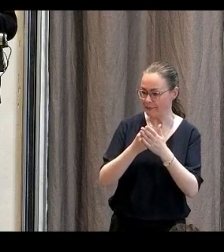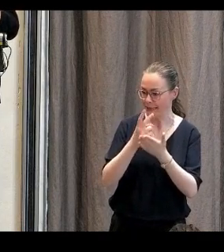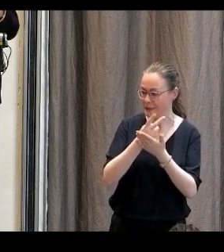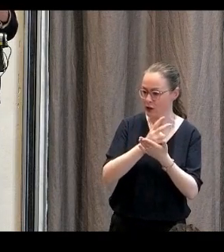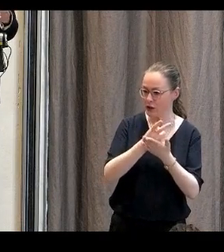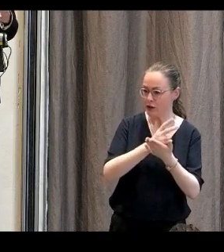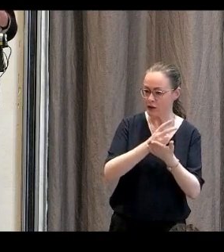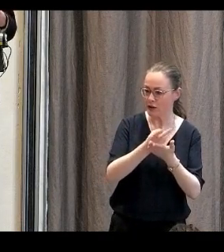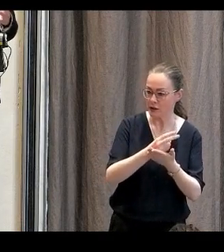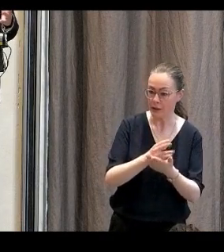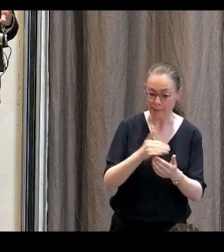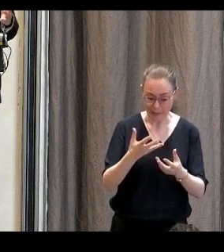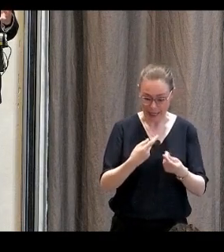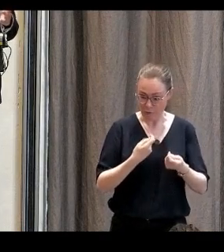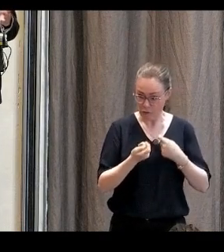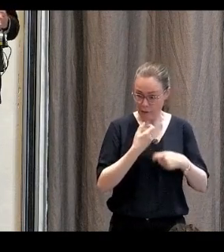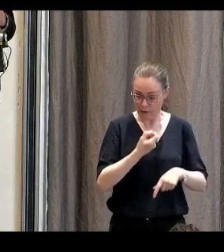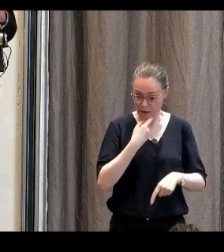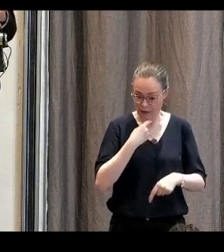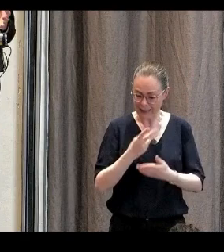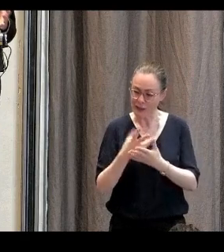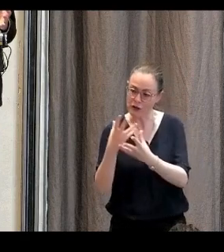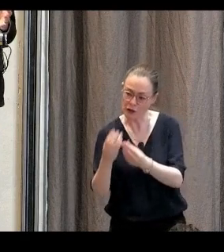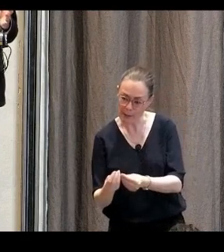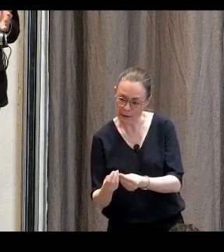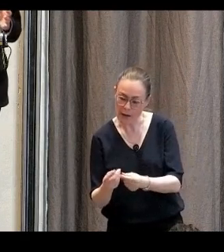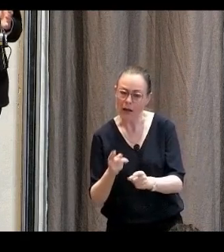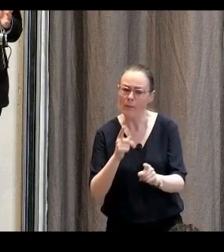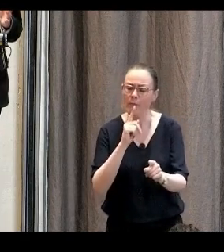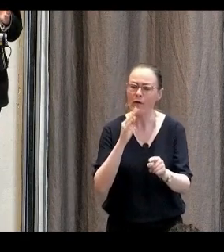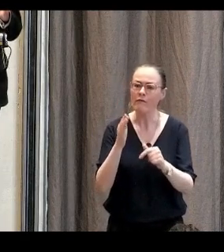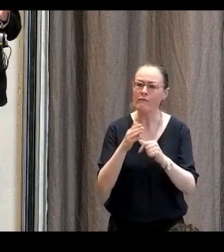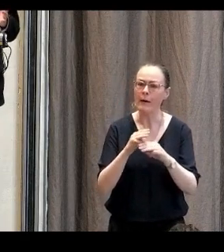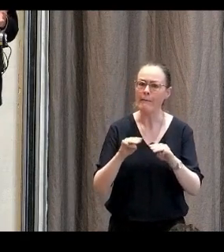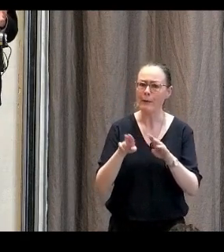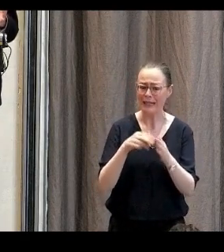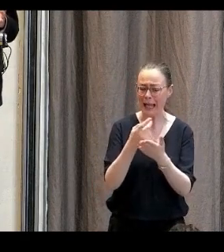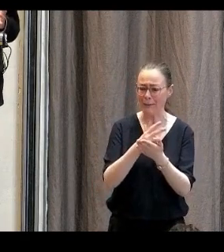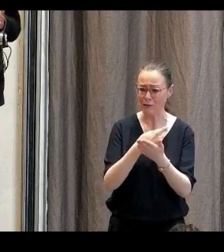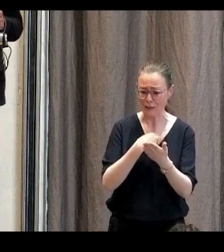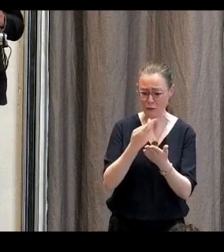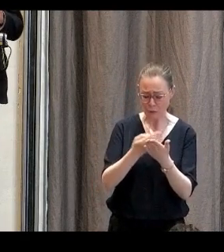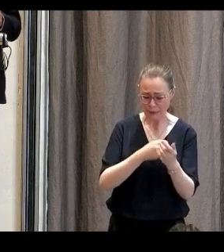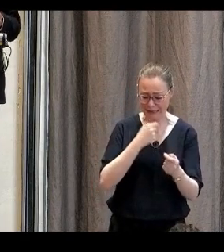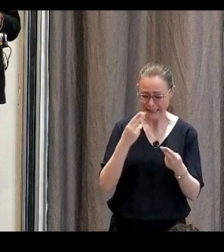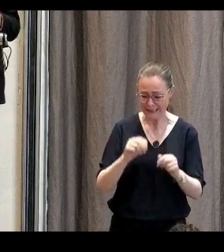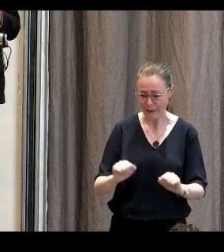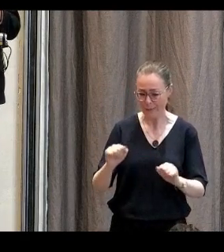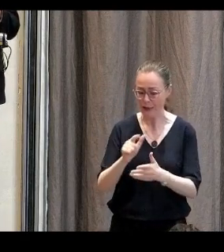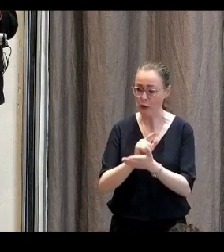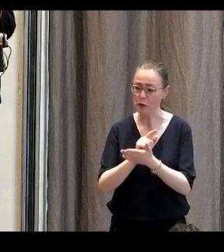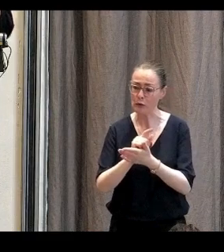are on treatment and their seizures have stopped. And for people with epilepsy, the rules are that you'll need to wait 12